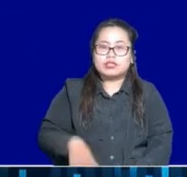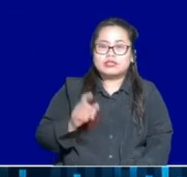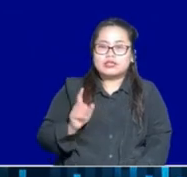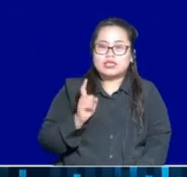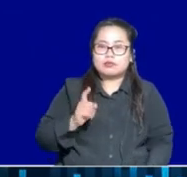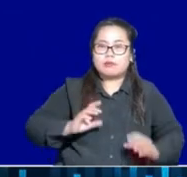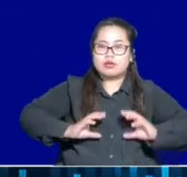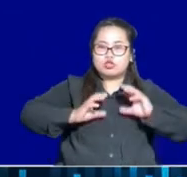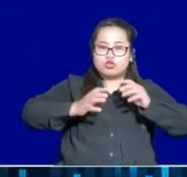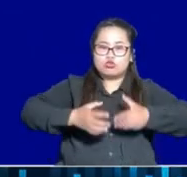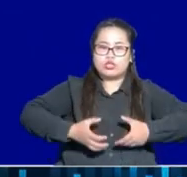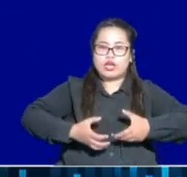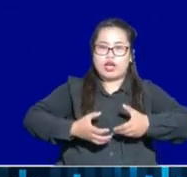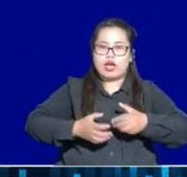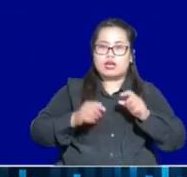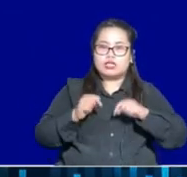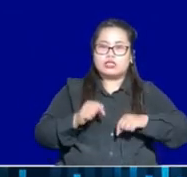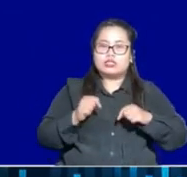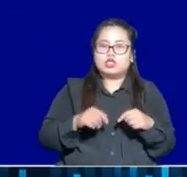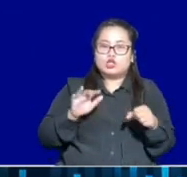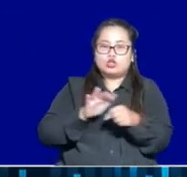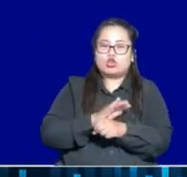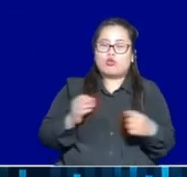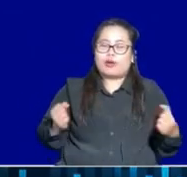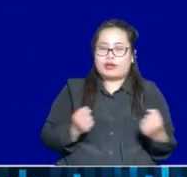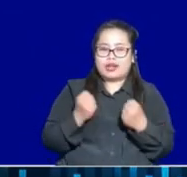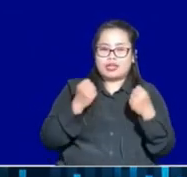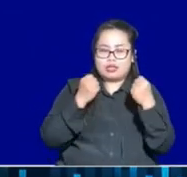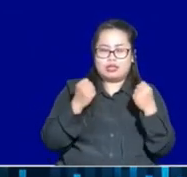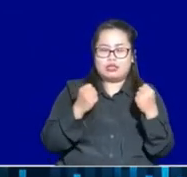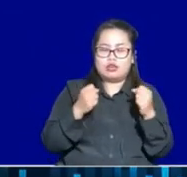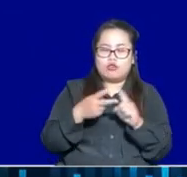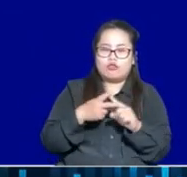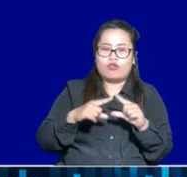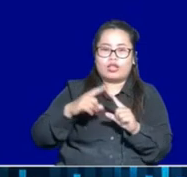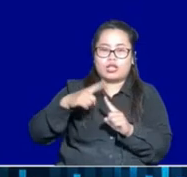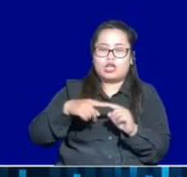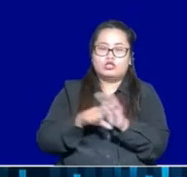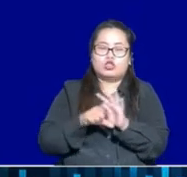that energy poor countries, say like Germany, Belgium, Japan,